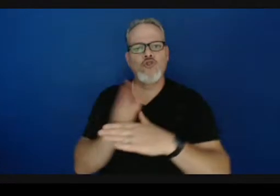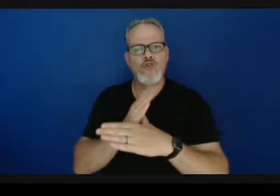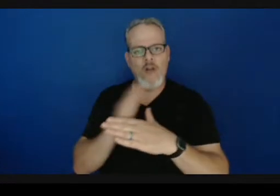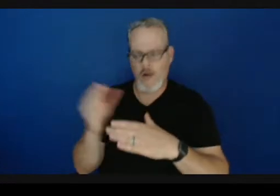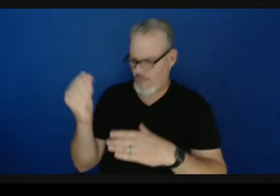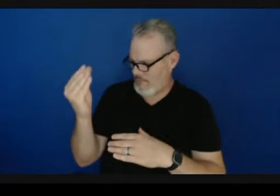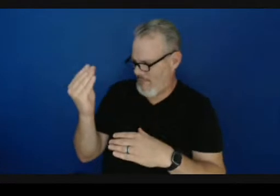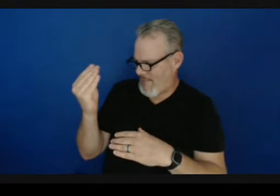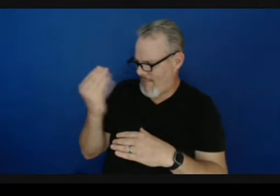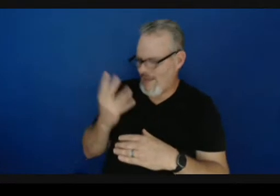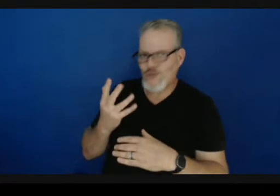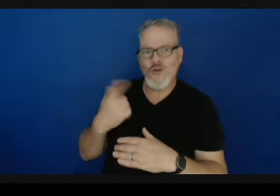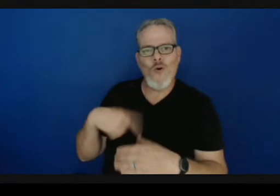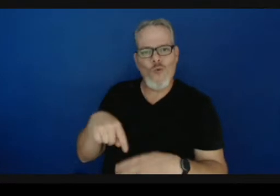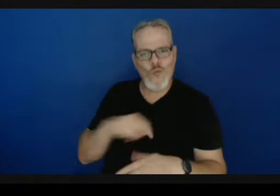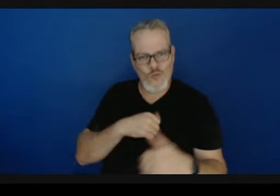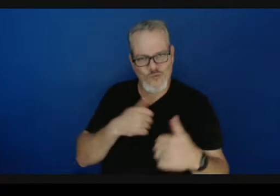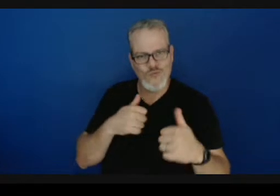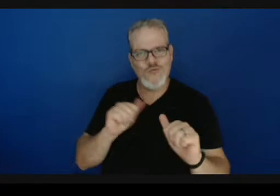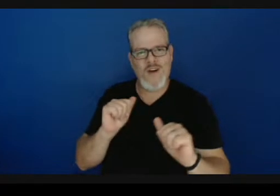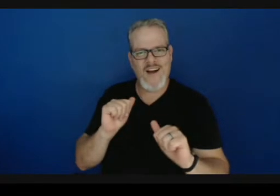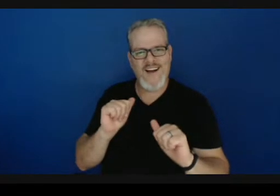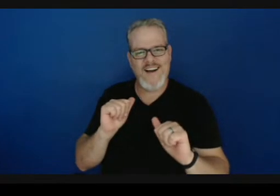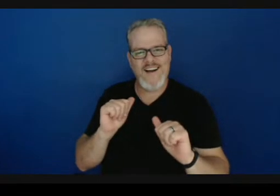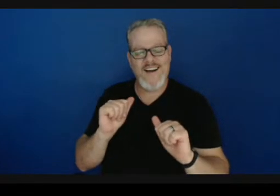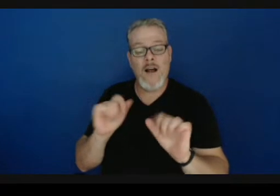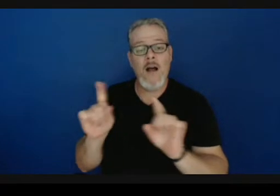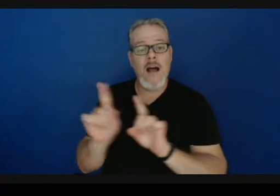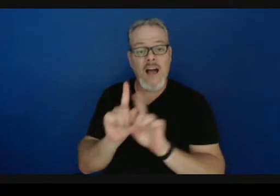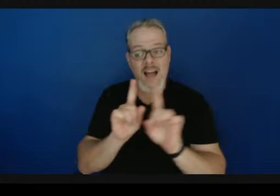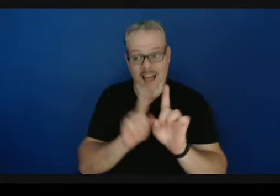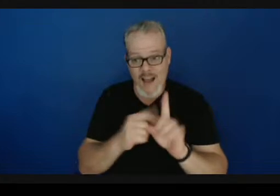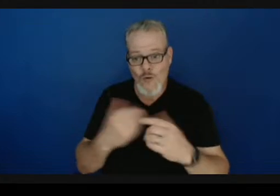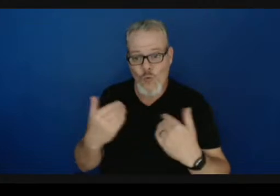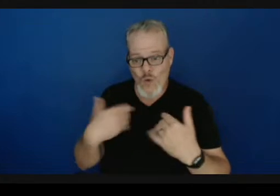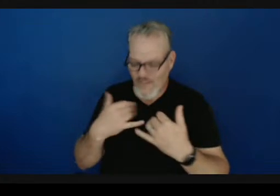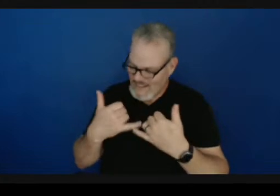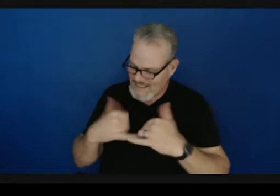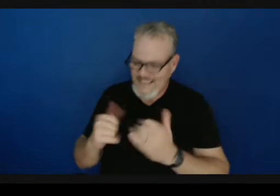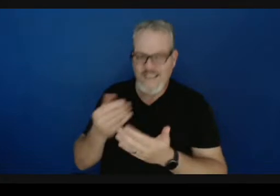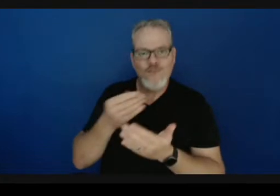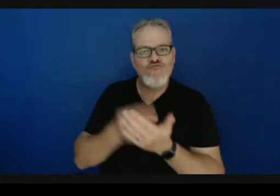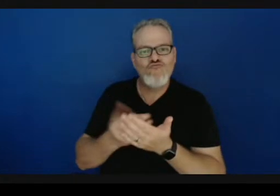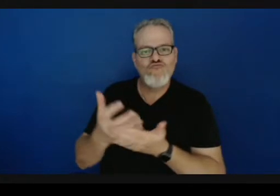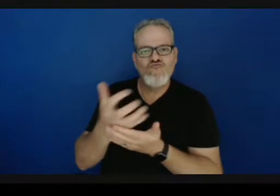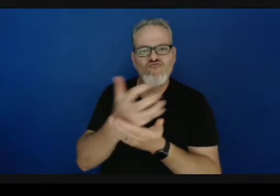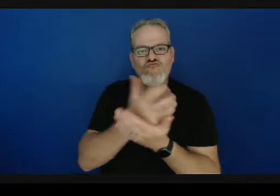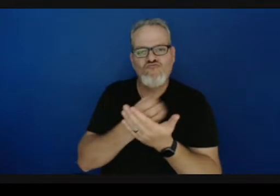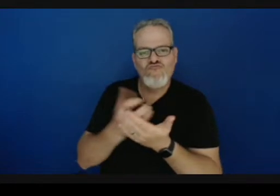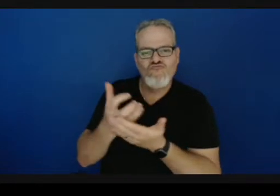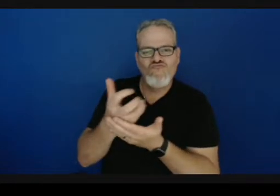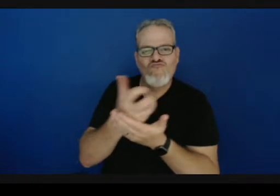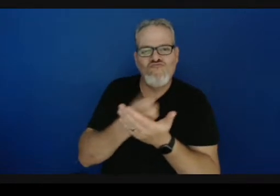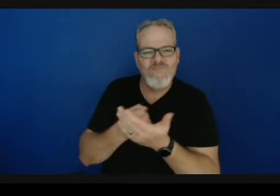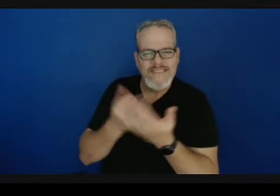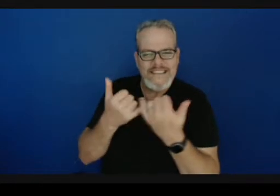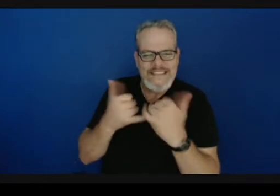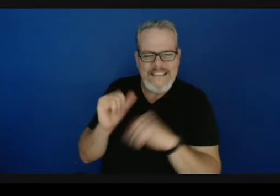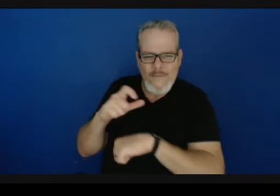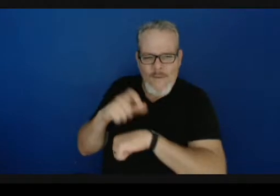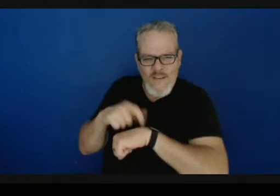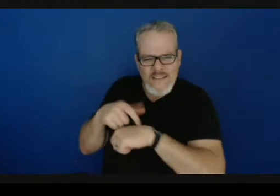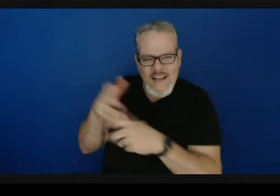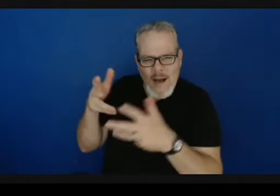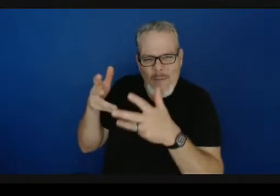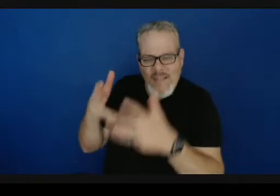do. And we are still going on with our end of the year fundraiser. We have a little time left. When I put